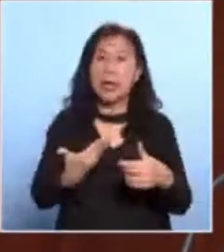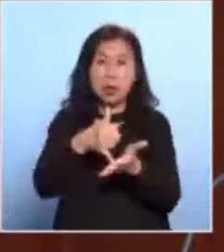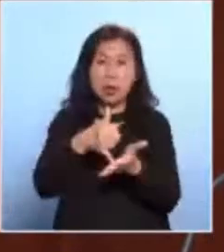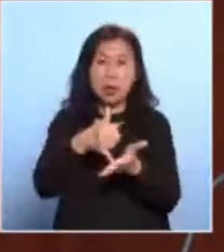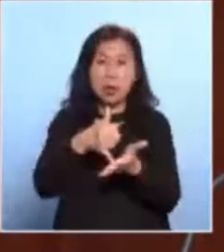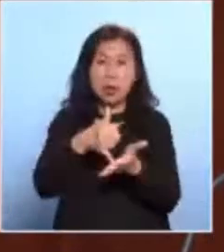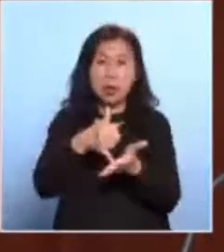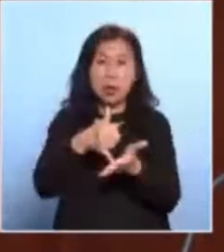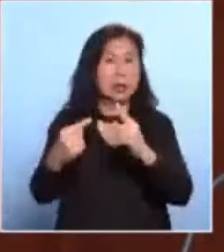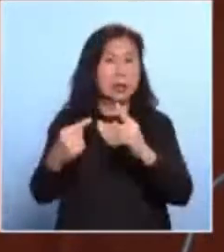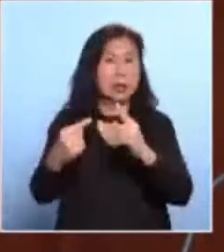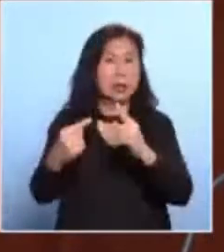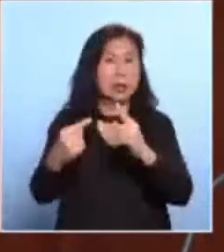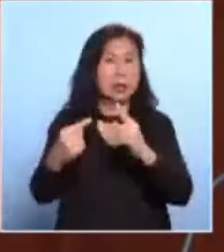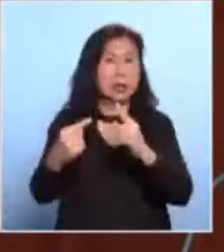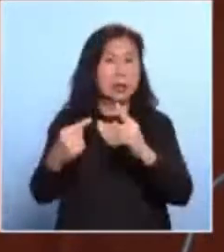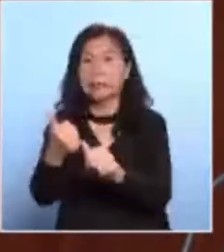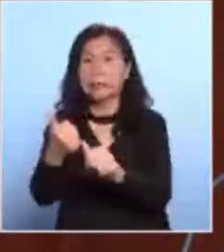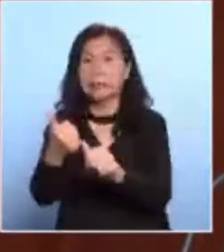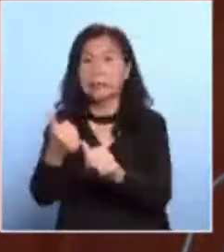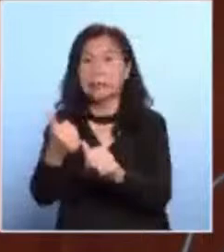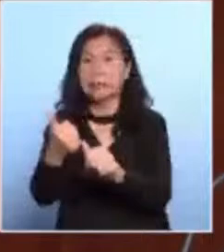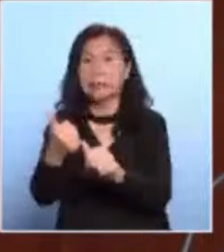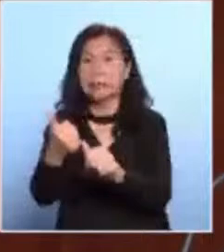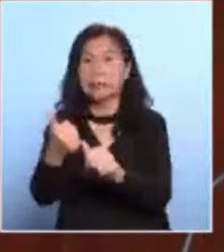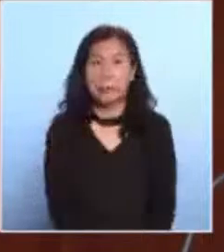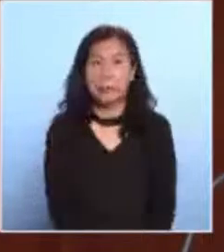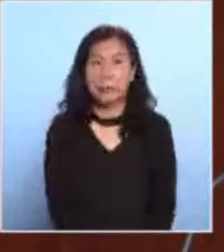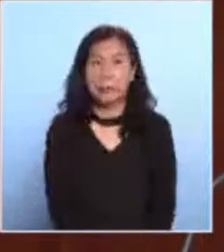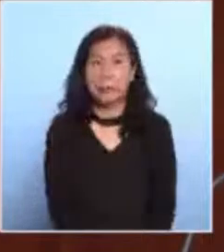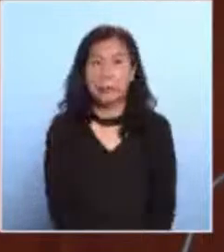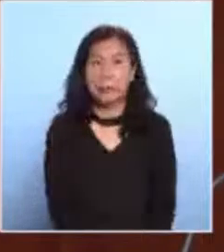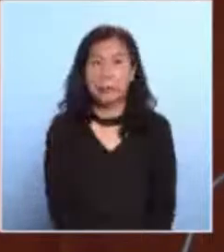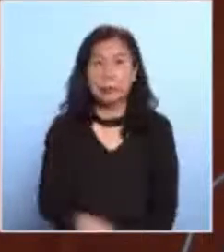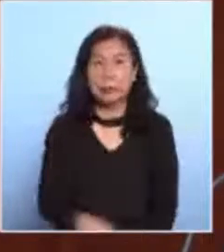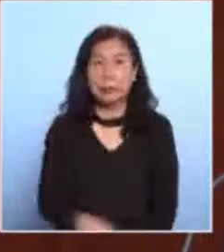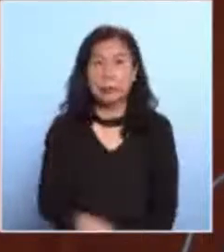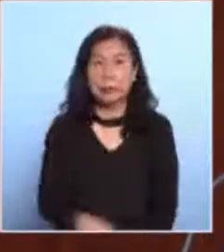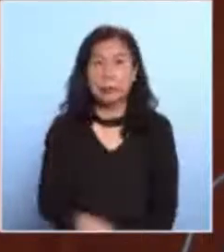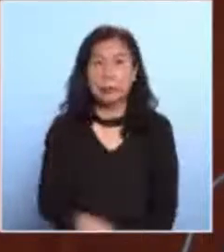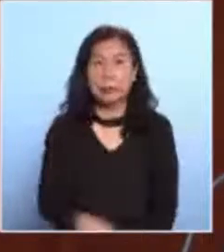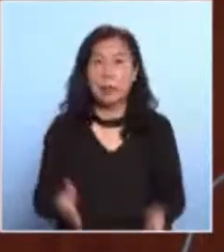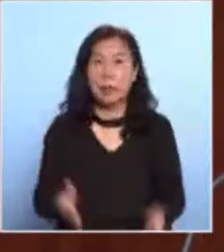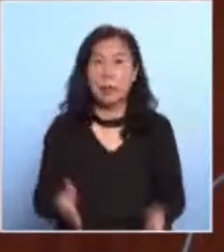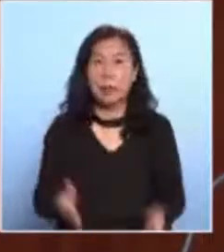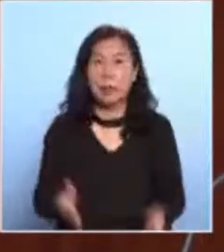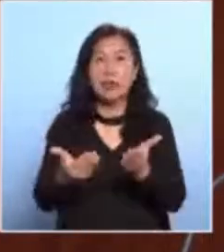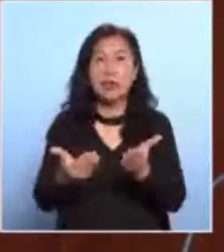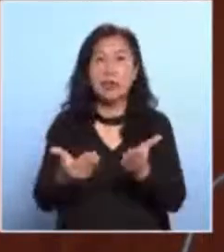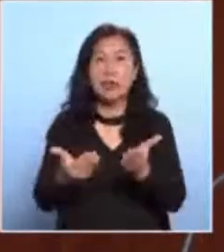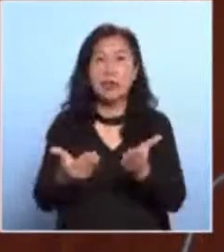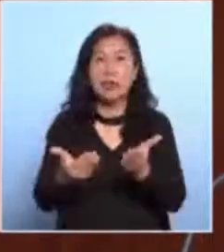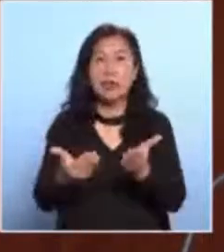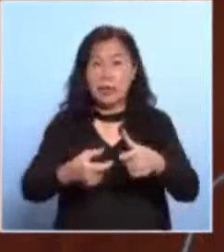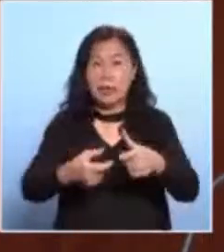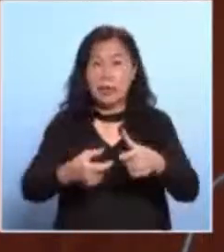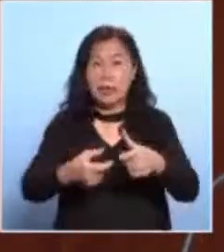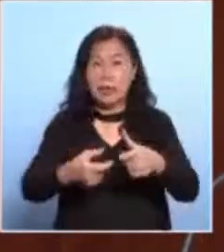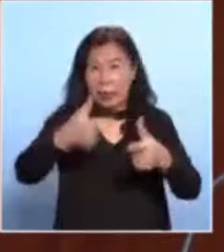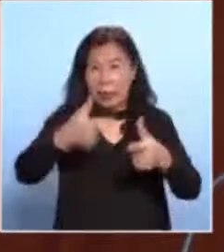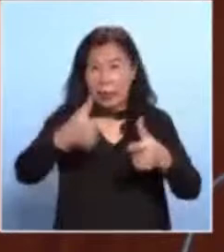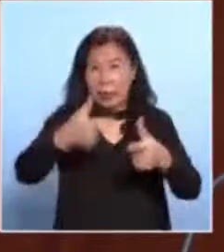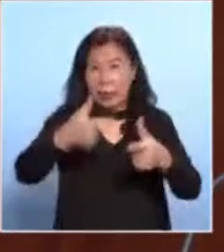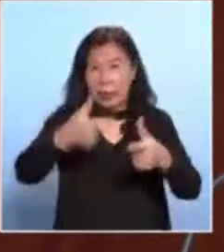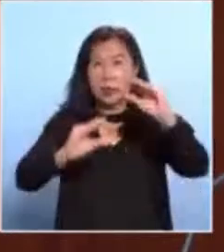conditions. 3. Encourage developers to construct and operate RCHDs in